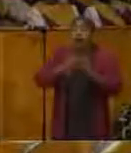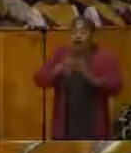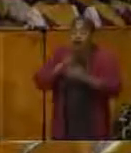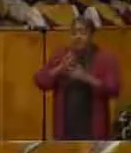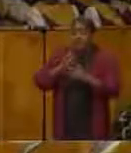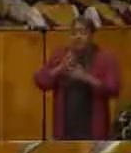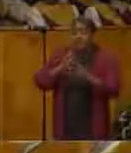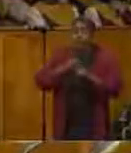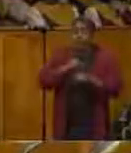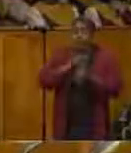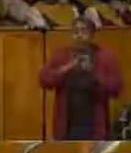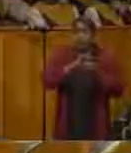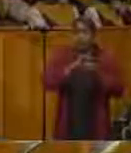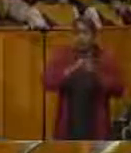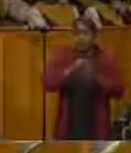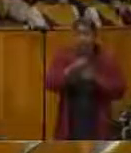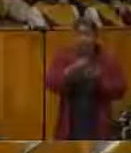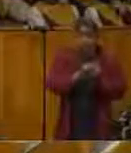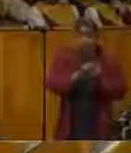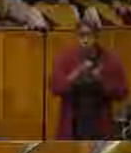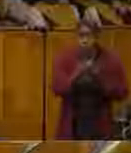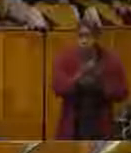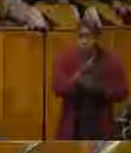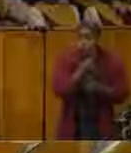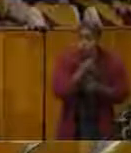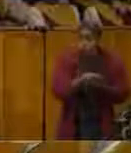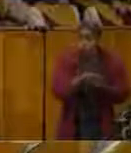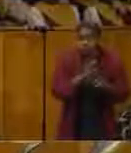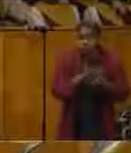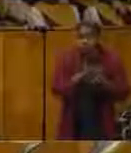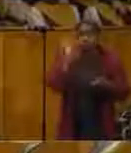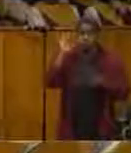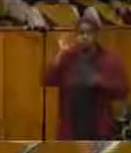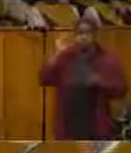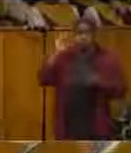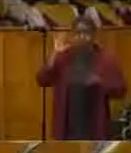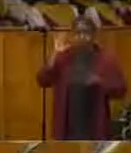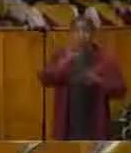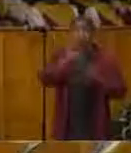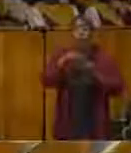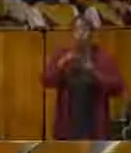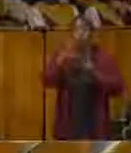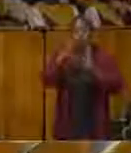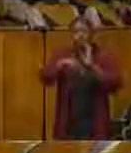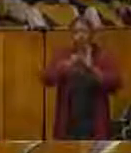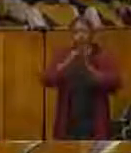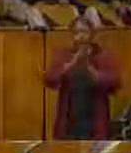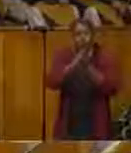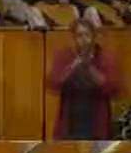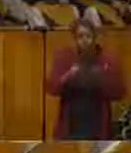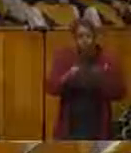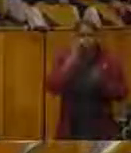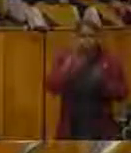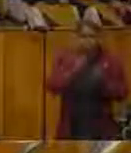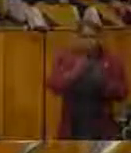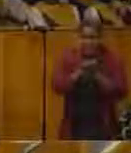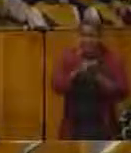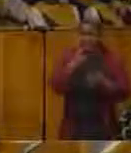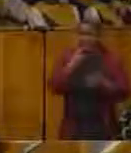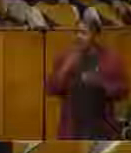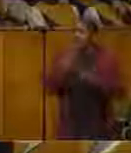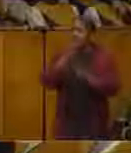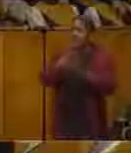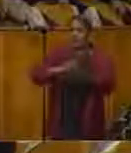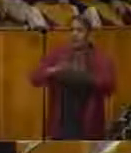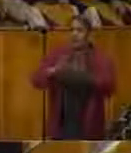of the relationship you have with your new God. So when you read in scripture, there were some